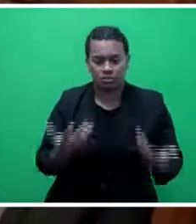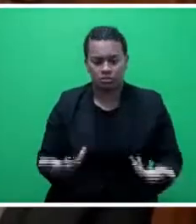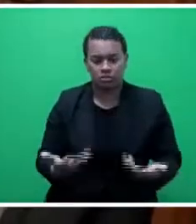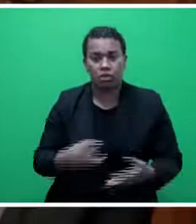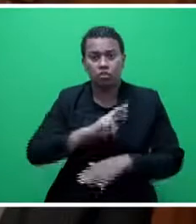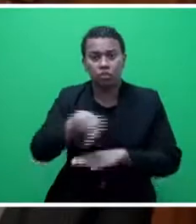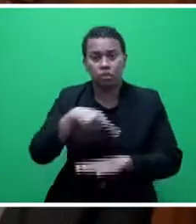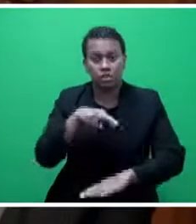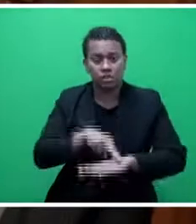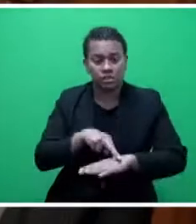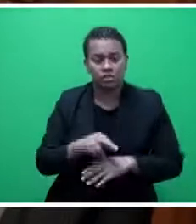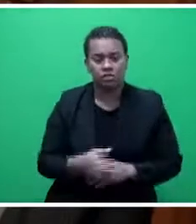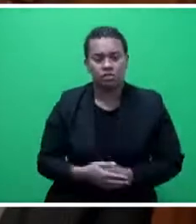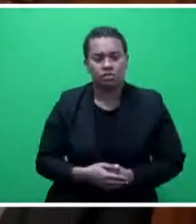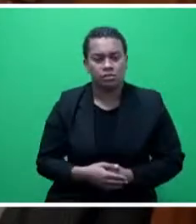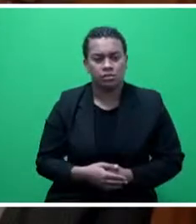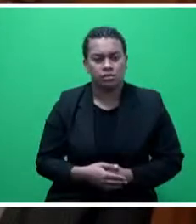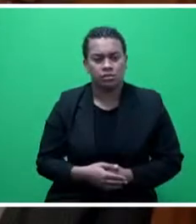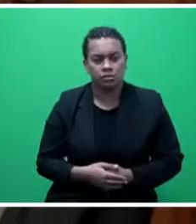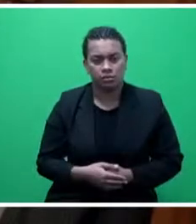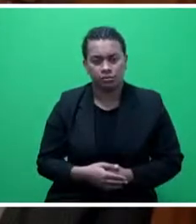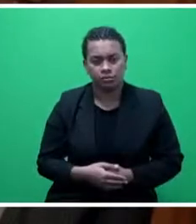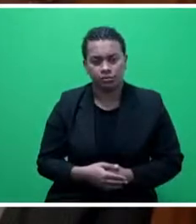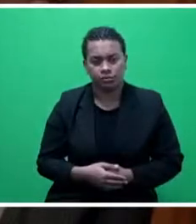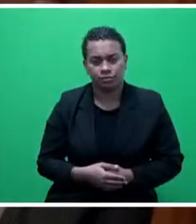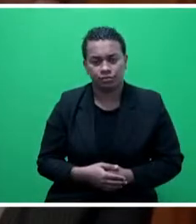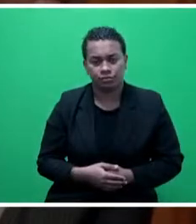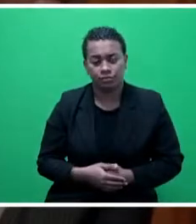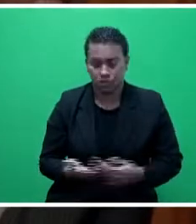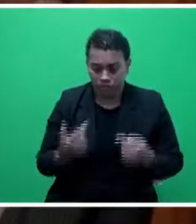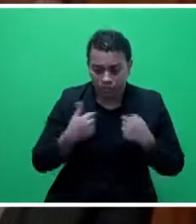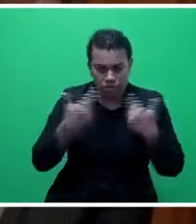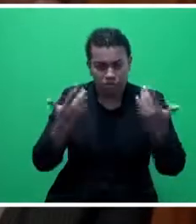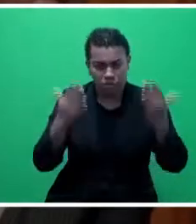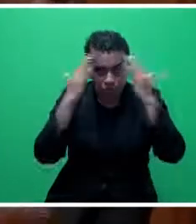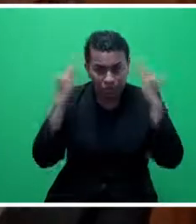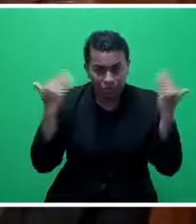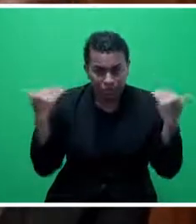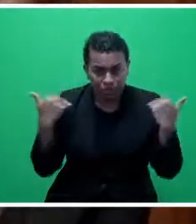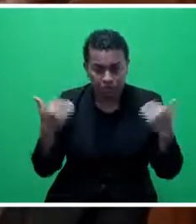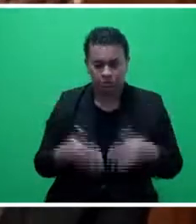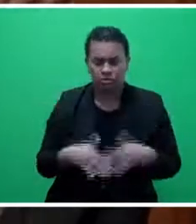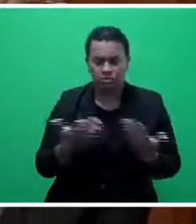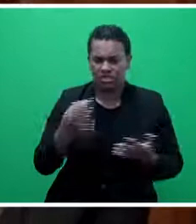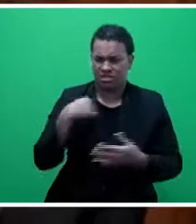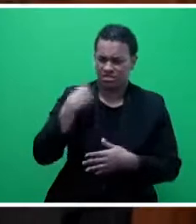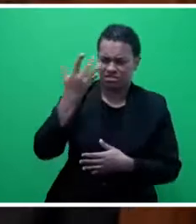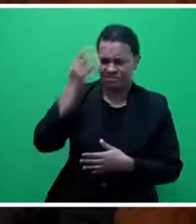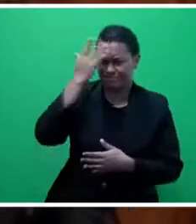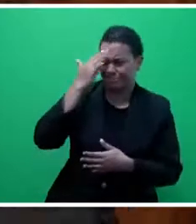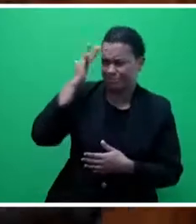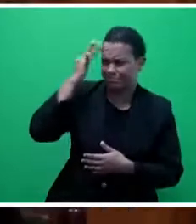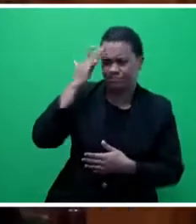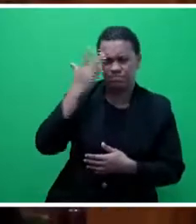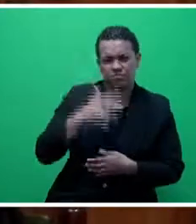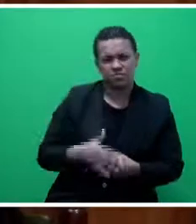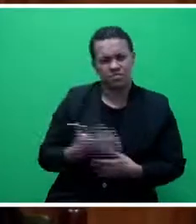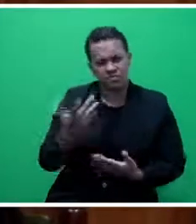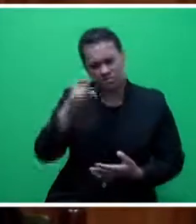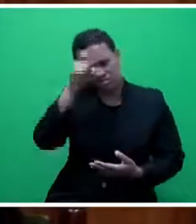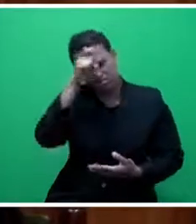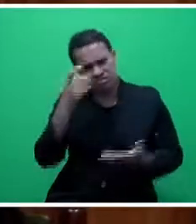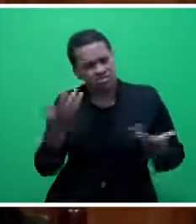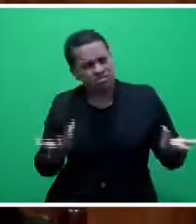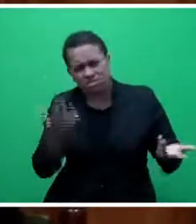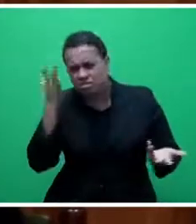Honourable Speaker, something that always mystifies me is the